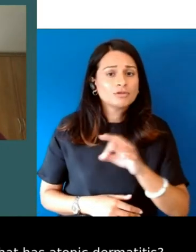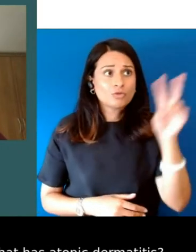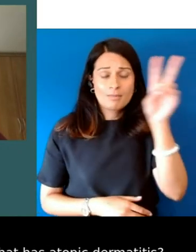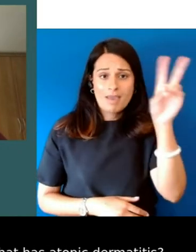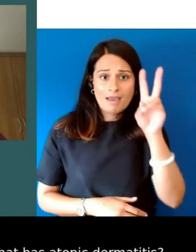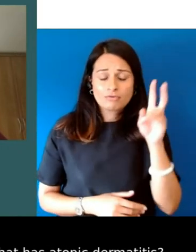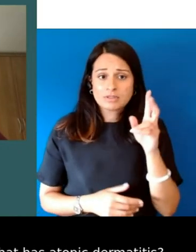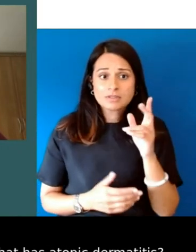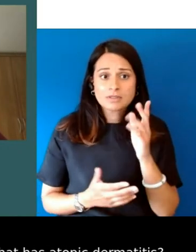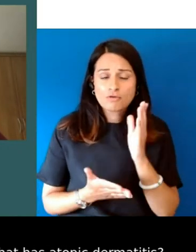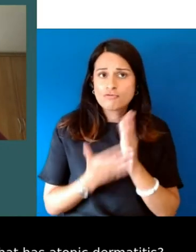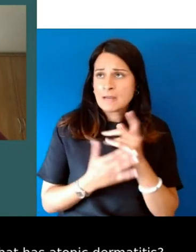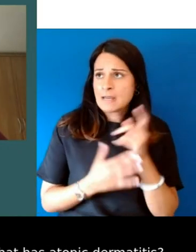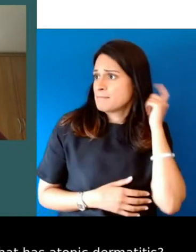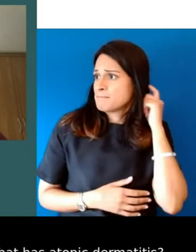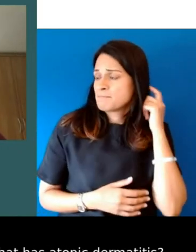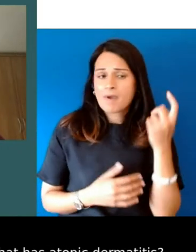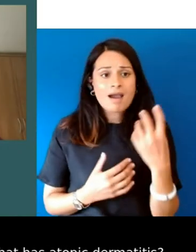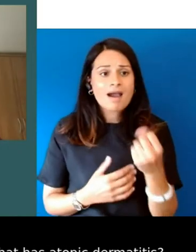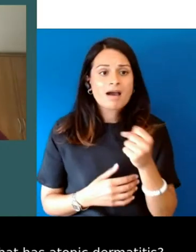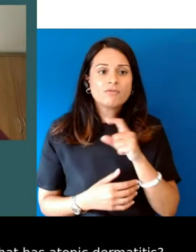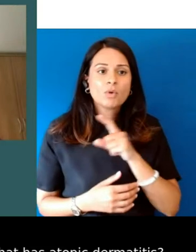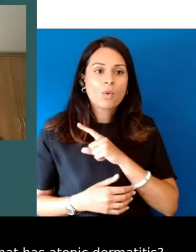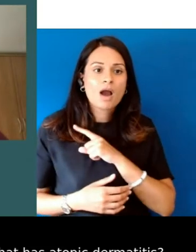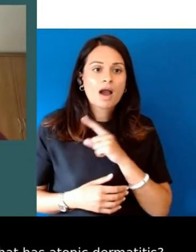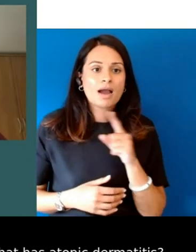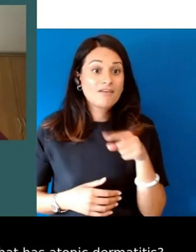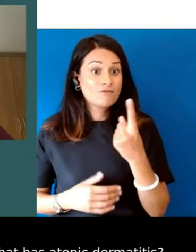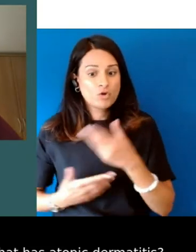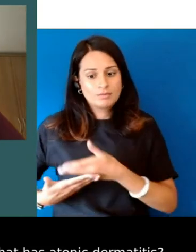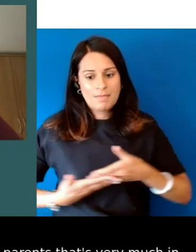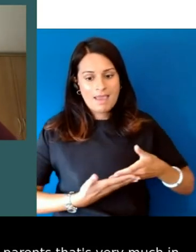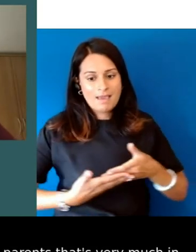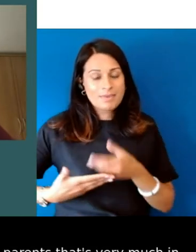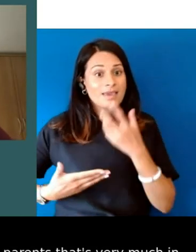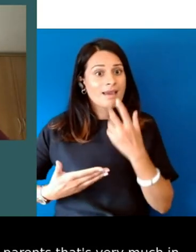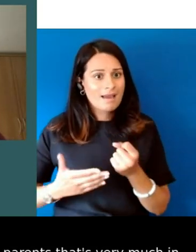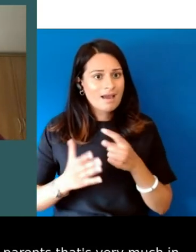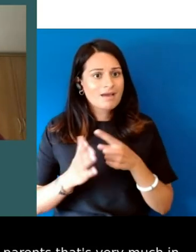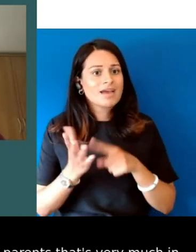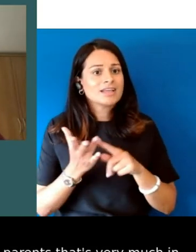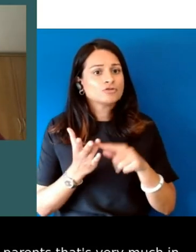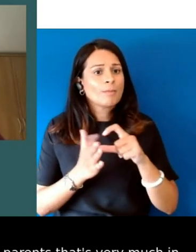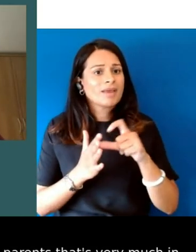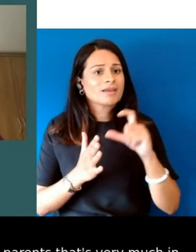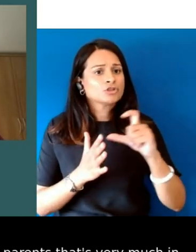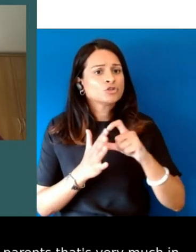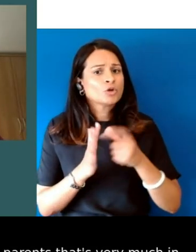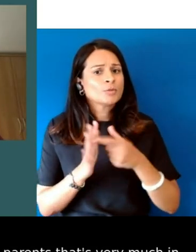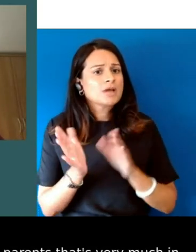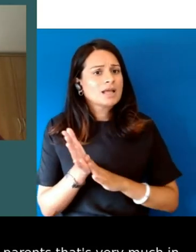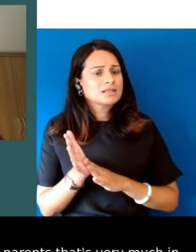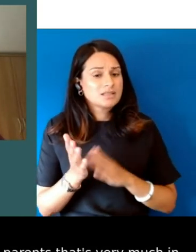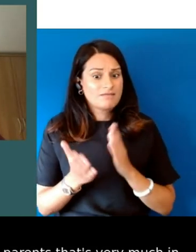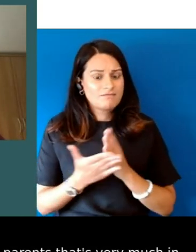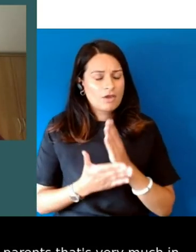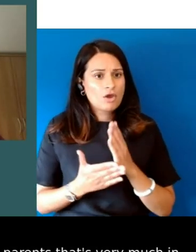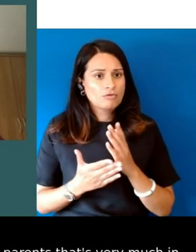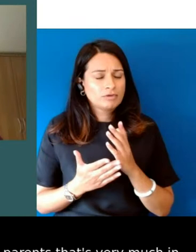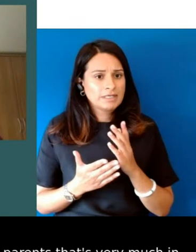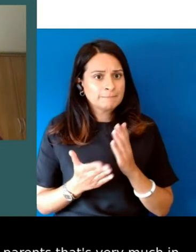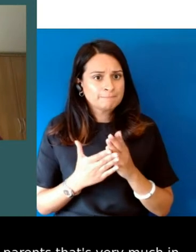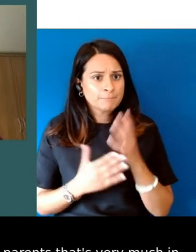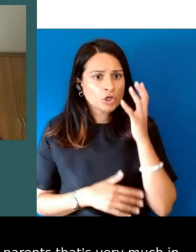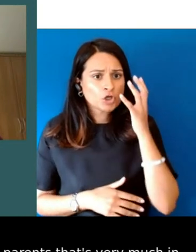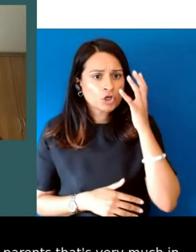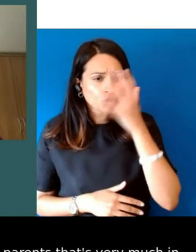much in their mind particularly if you know their first babies has atopic dermatitis and it's it's a really real concern um